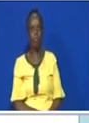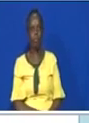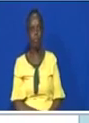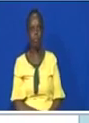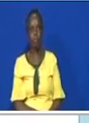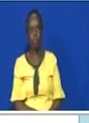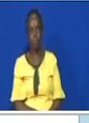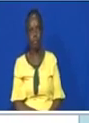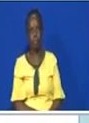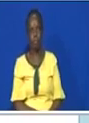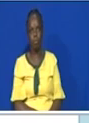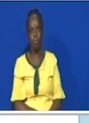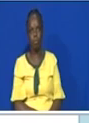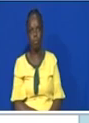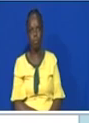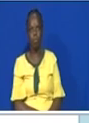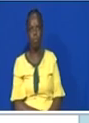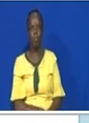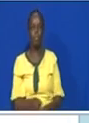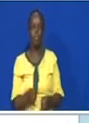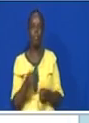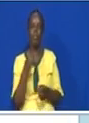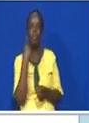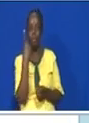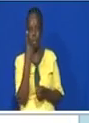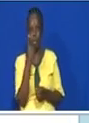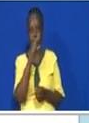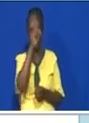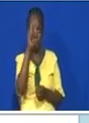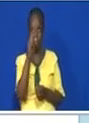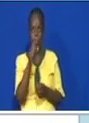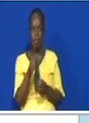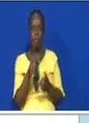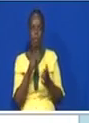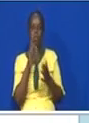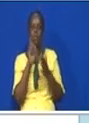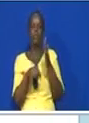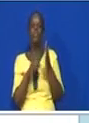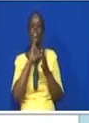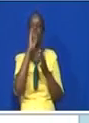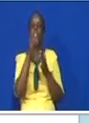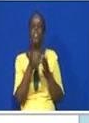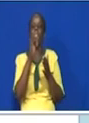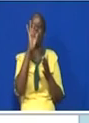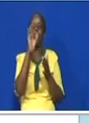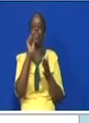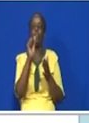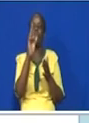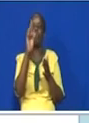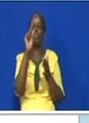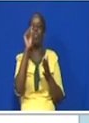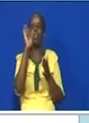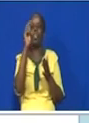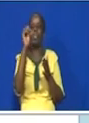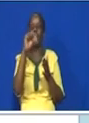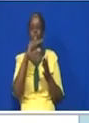or responses to the questions. The first question that we have is, what is faulting,